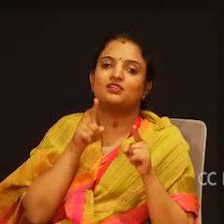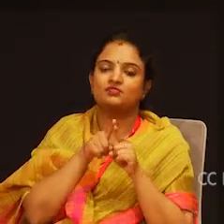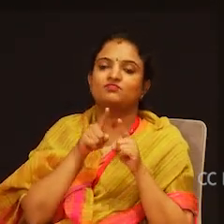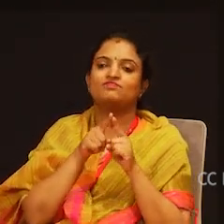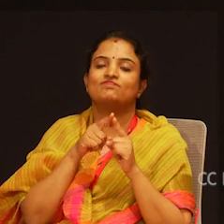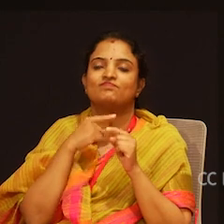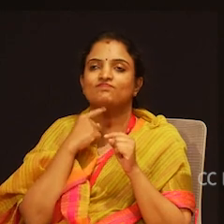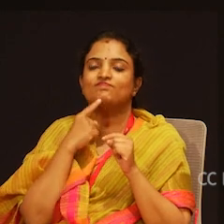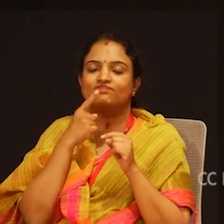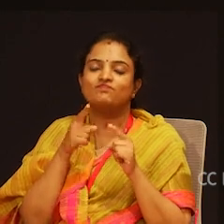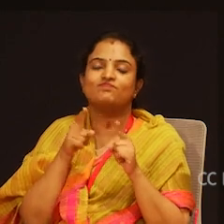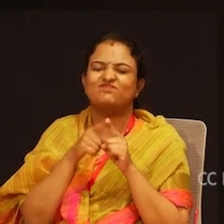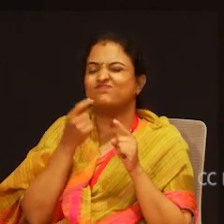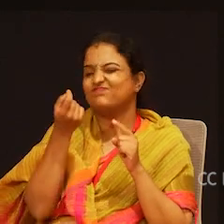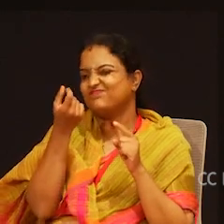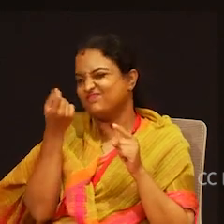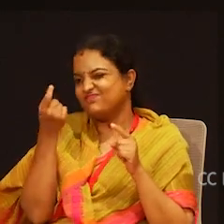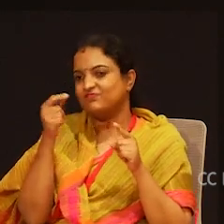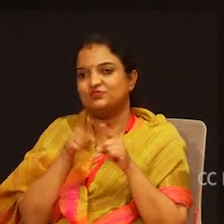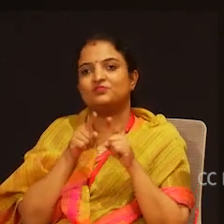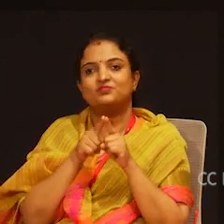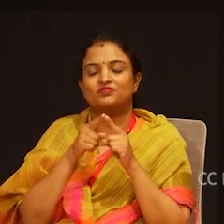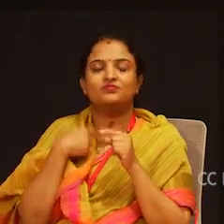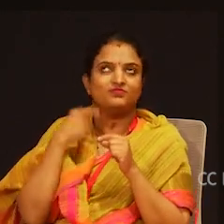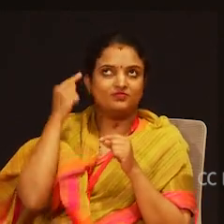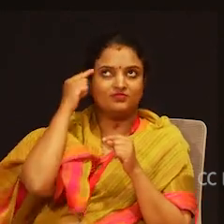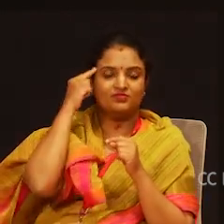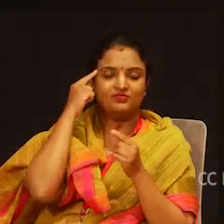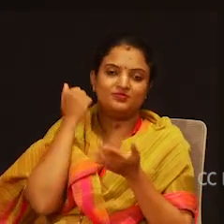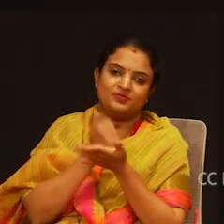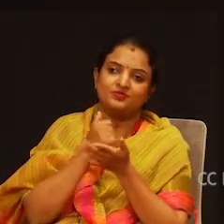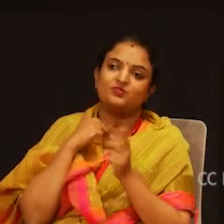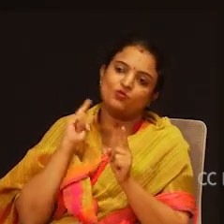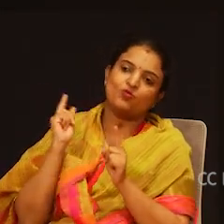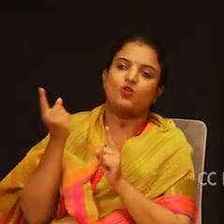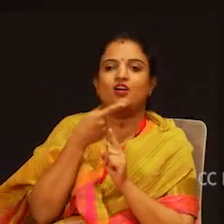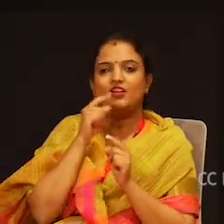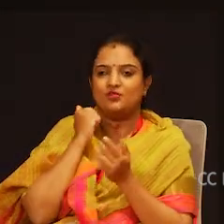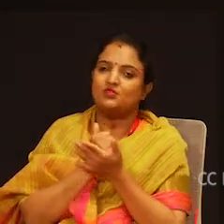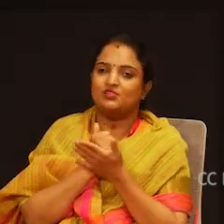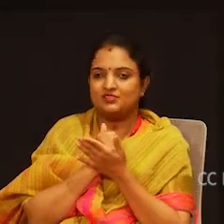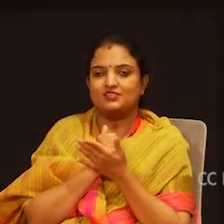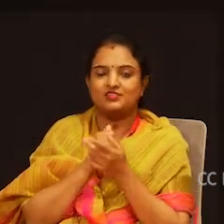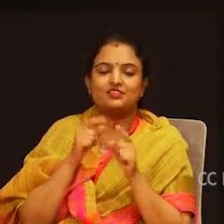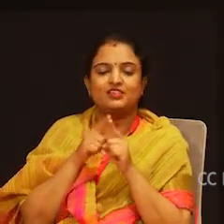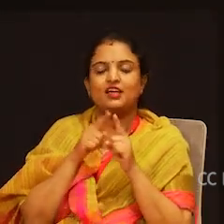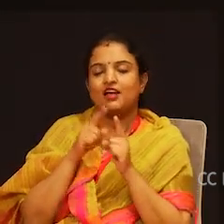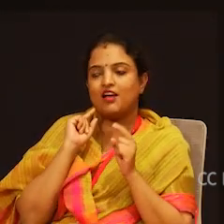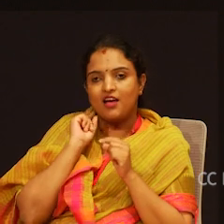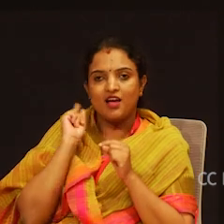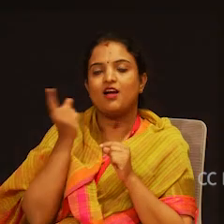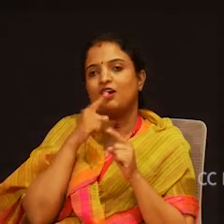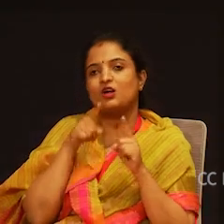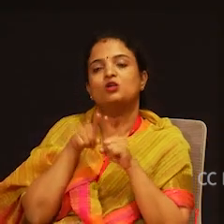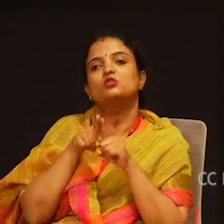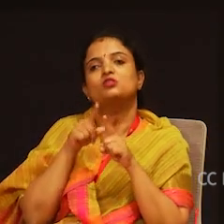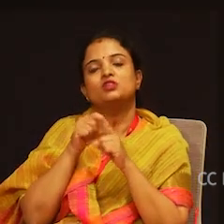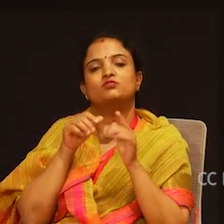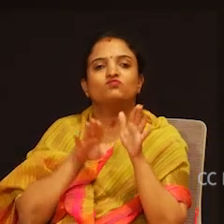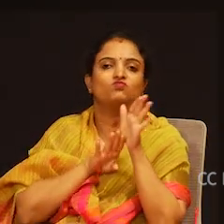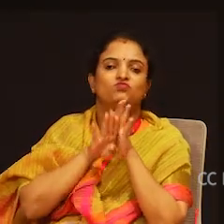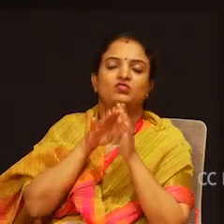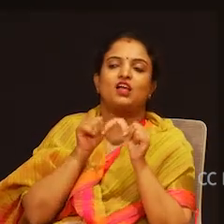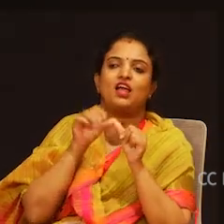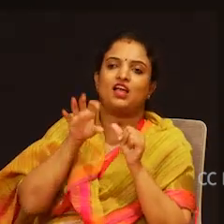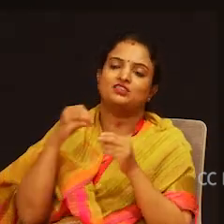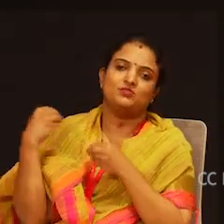same time highlighting that we need to think for all. We need to make everything that we develop